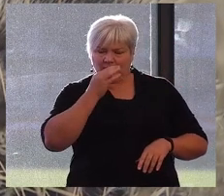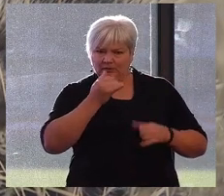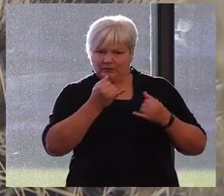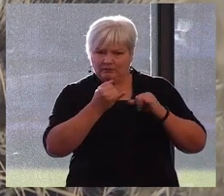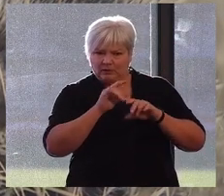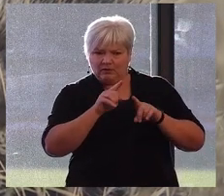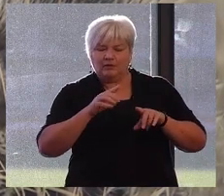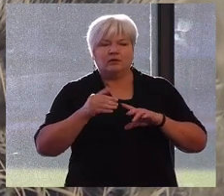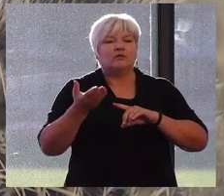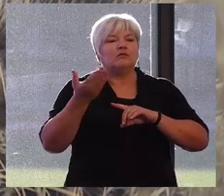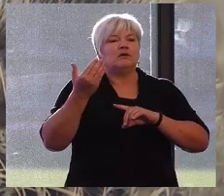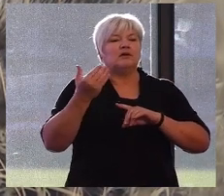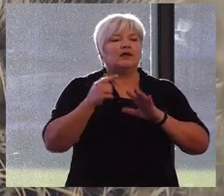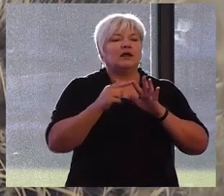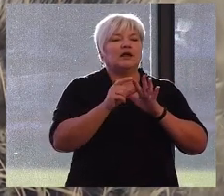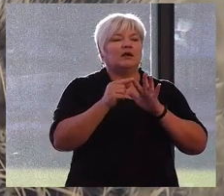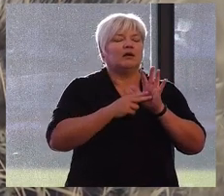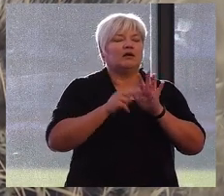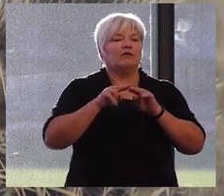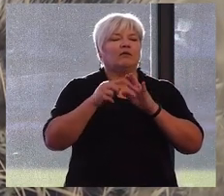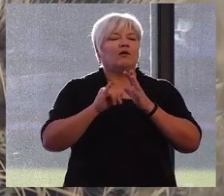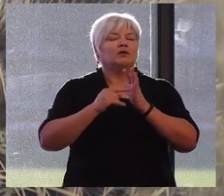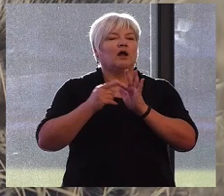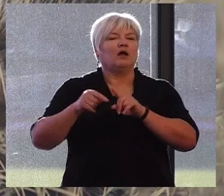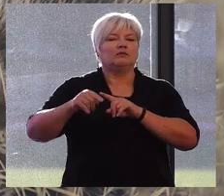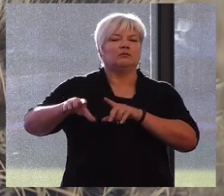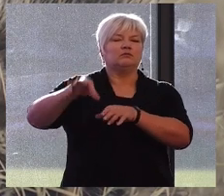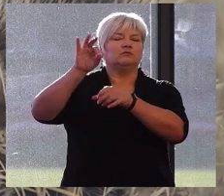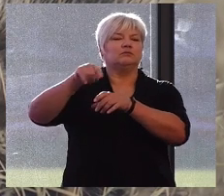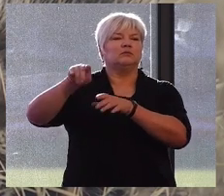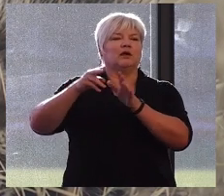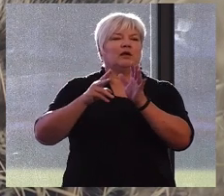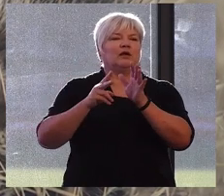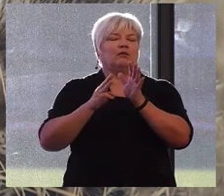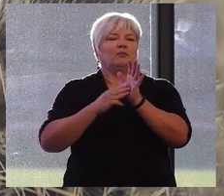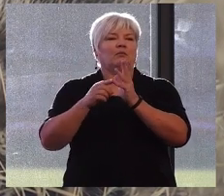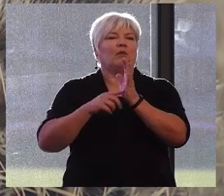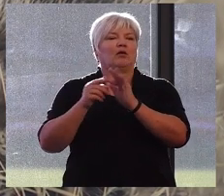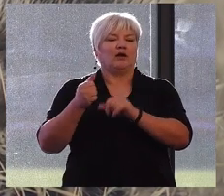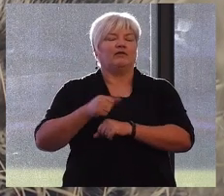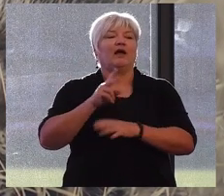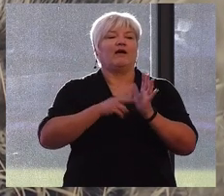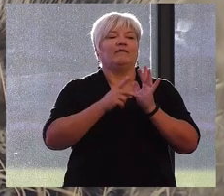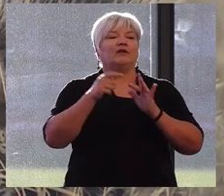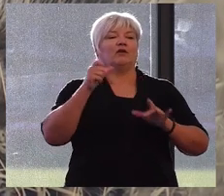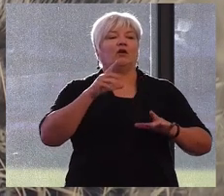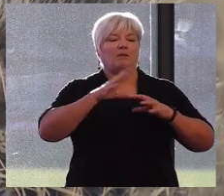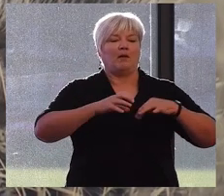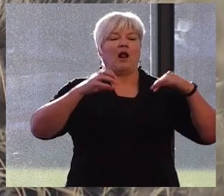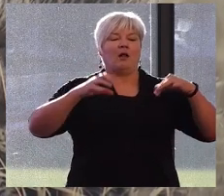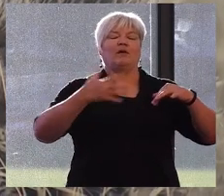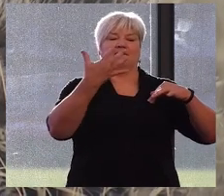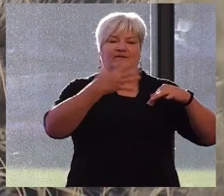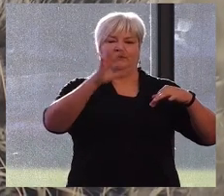the election of Eden Foster in Mulgrave a few months ago, the Victorian Parliament has hit 50% women in the whole